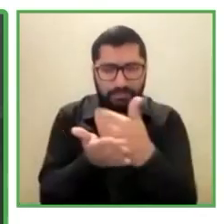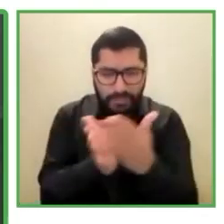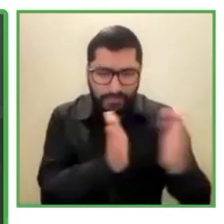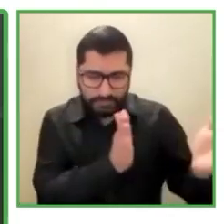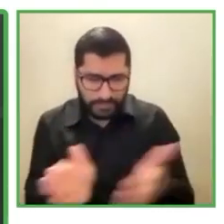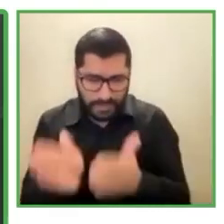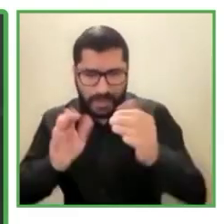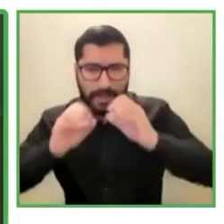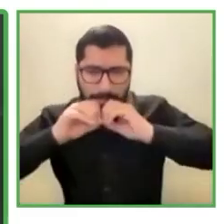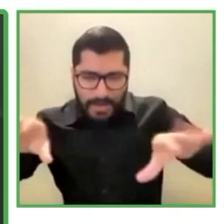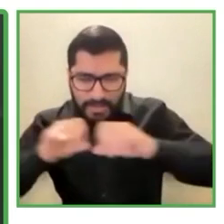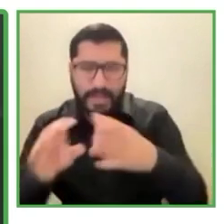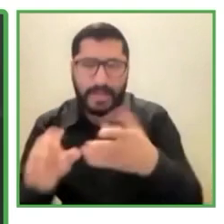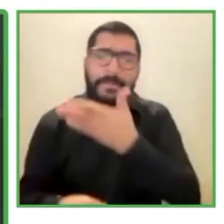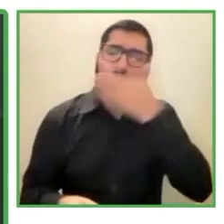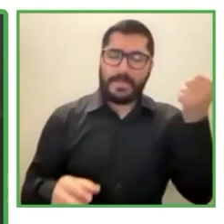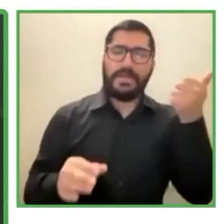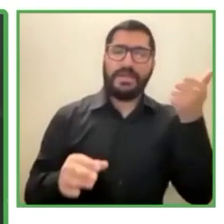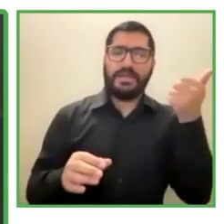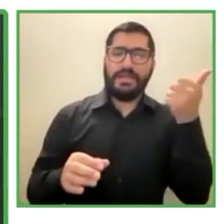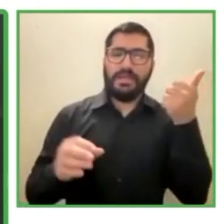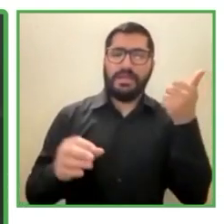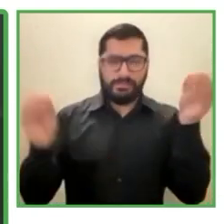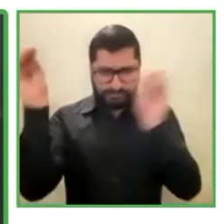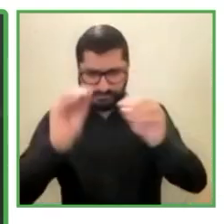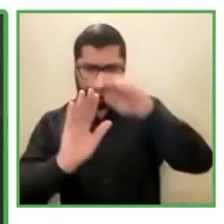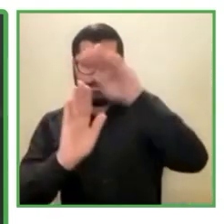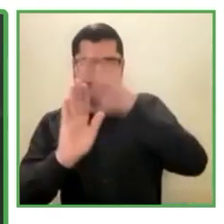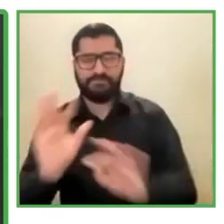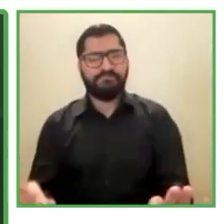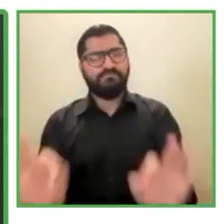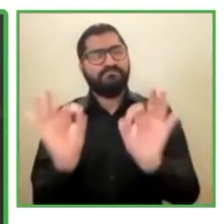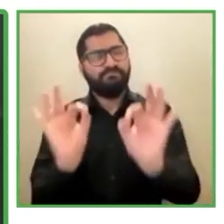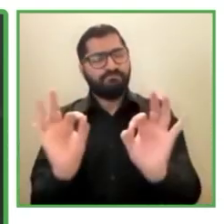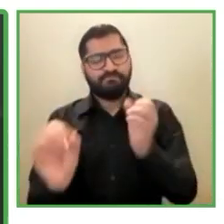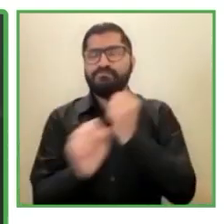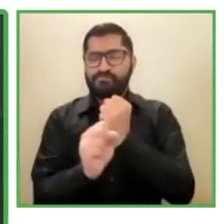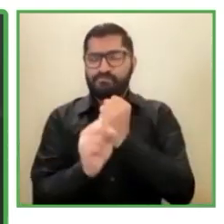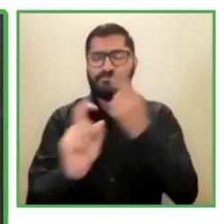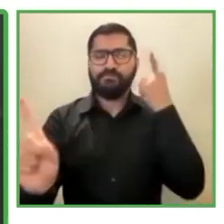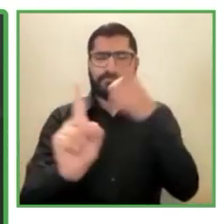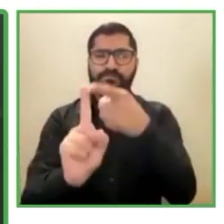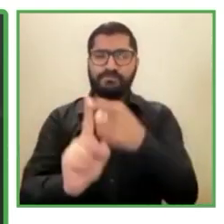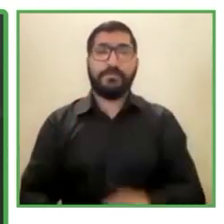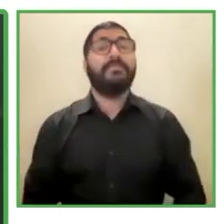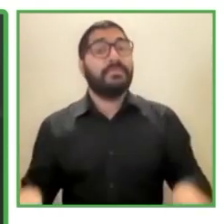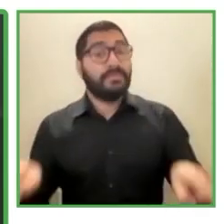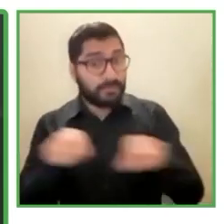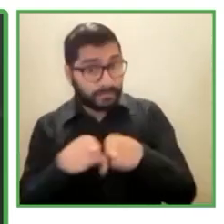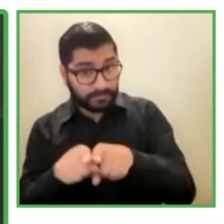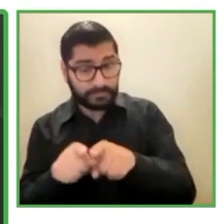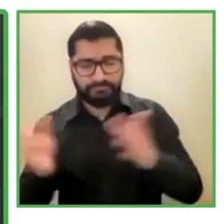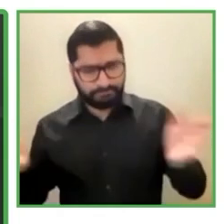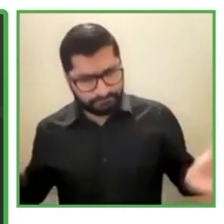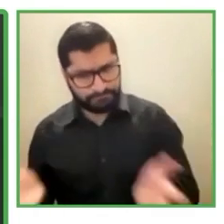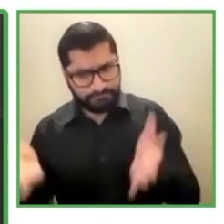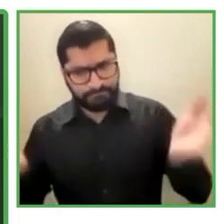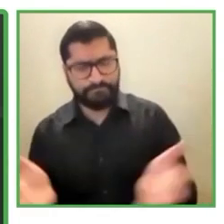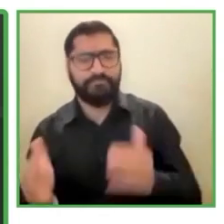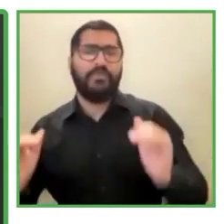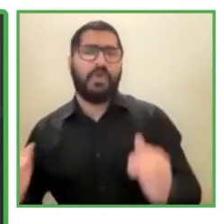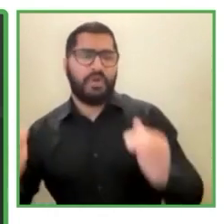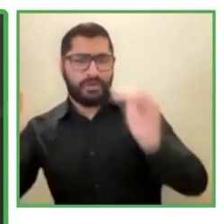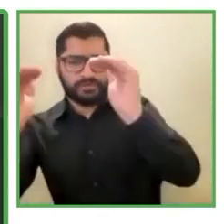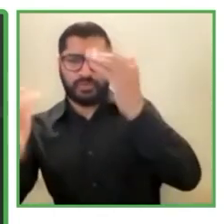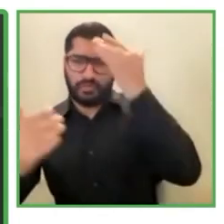improve in a reasonable way and create new job positions. We are serving